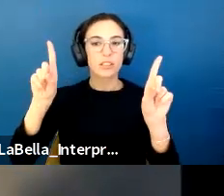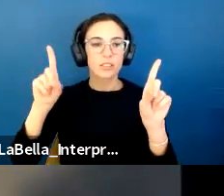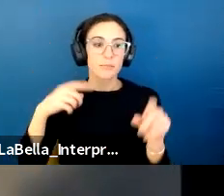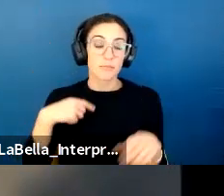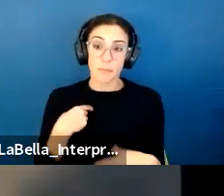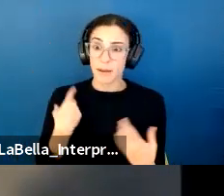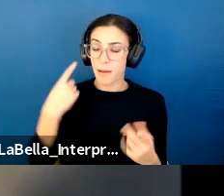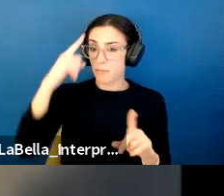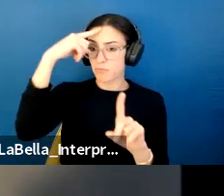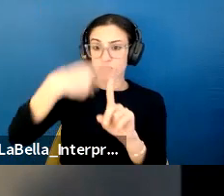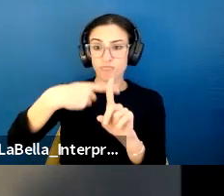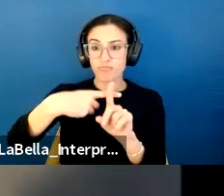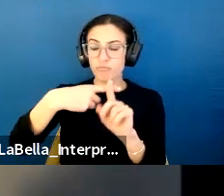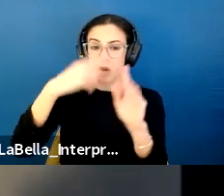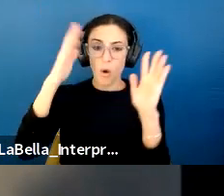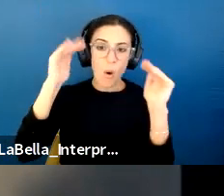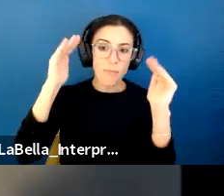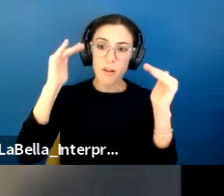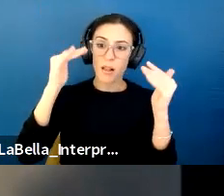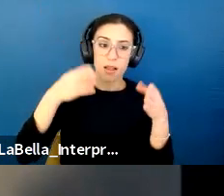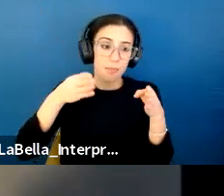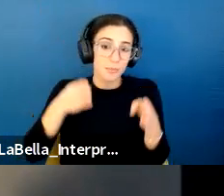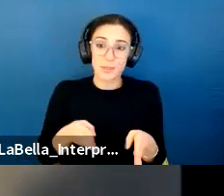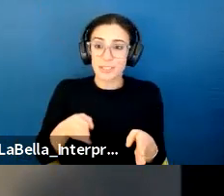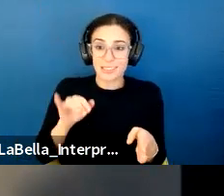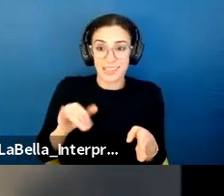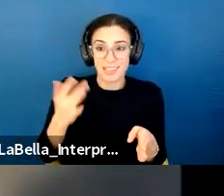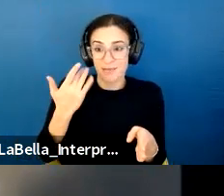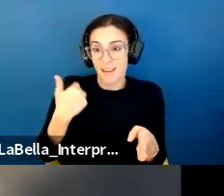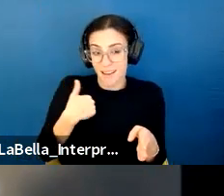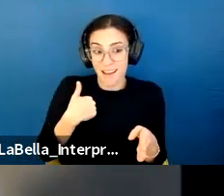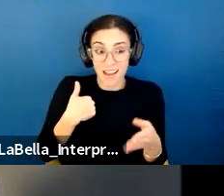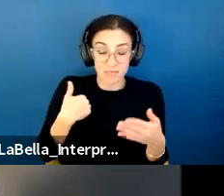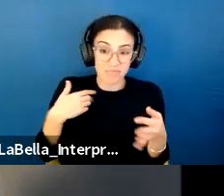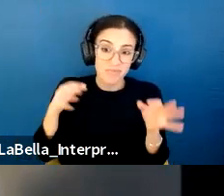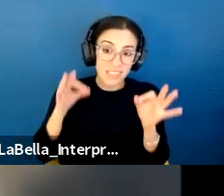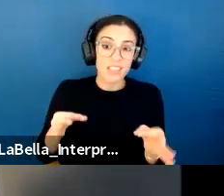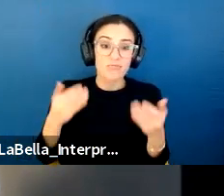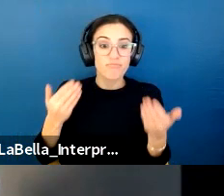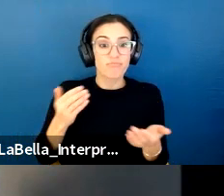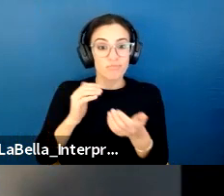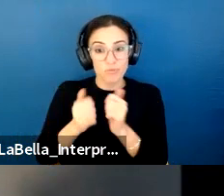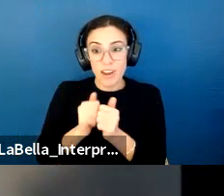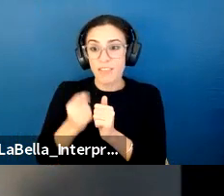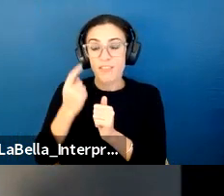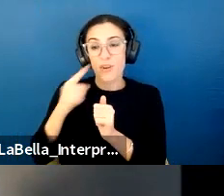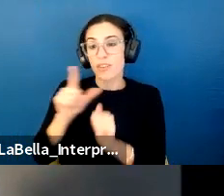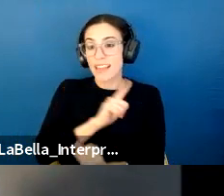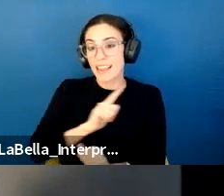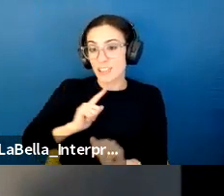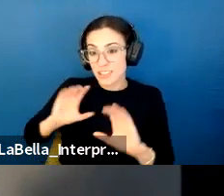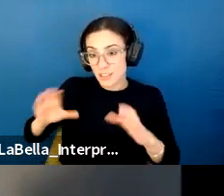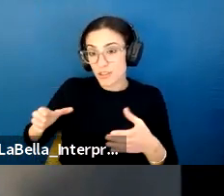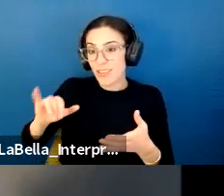hopeful person. It's why I went to eventually ran for the legislature. It's why I've always done the work that I've done.